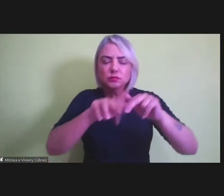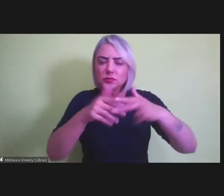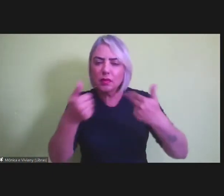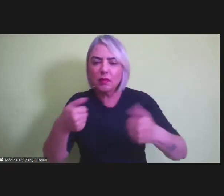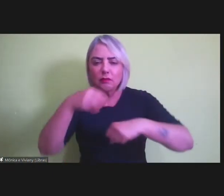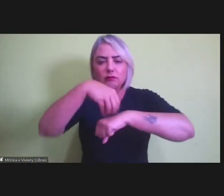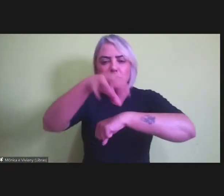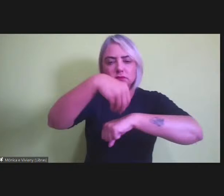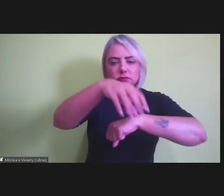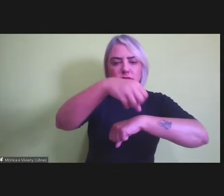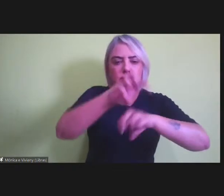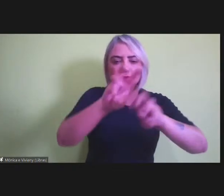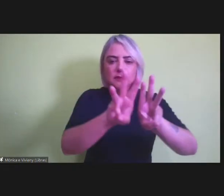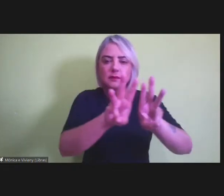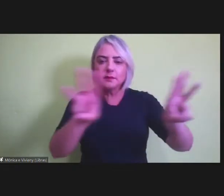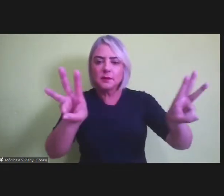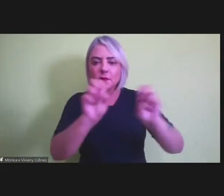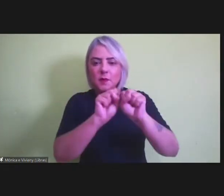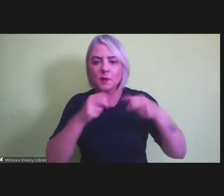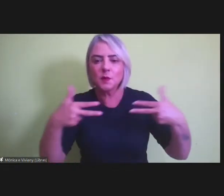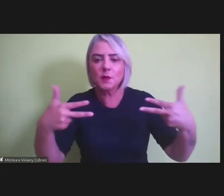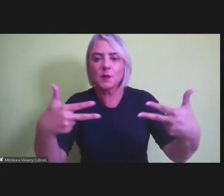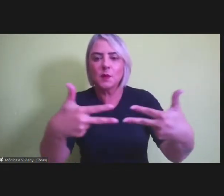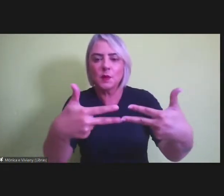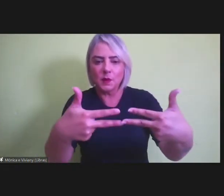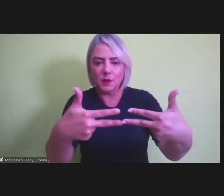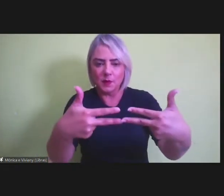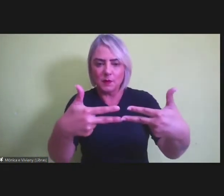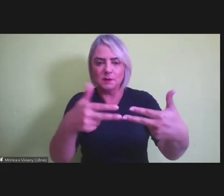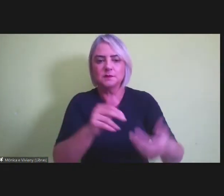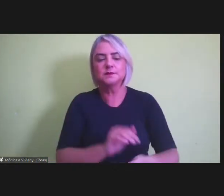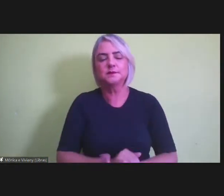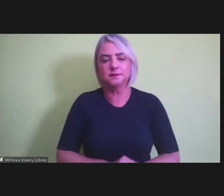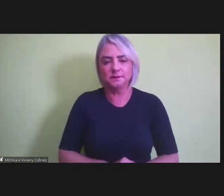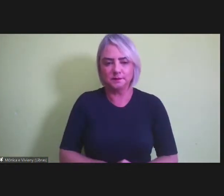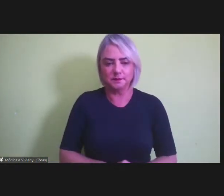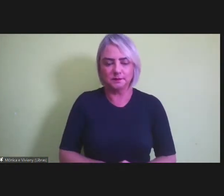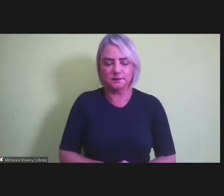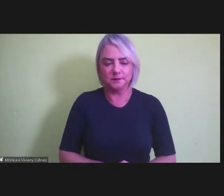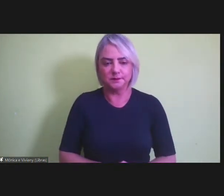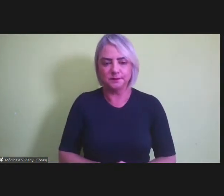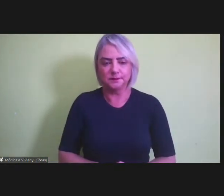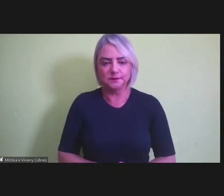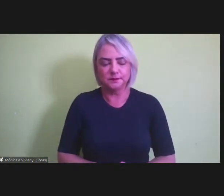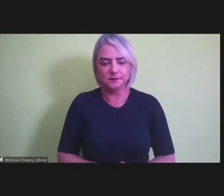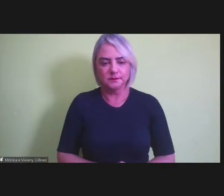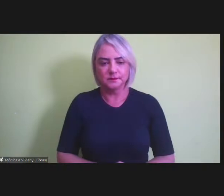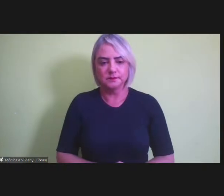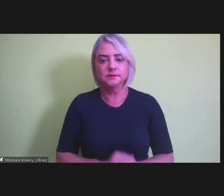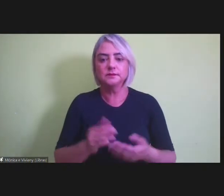All materials are available in the website of the seminar,